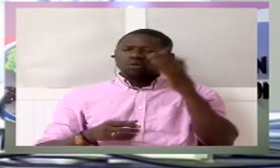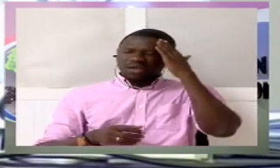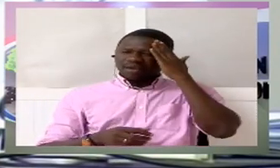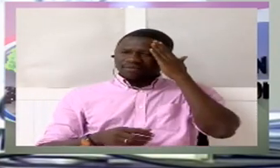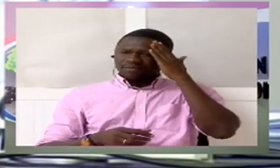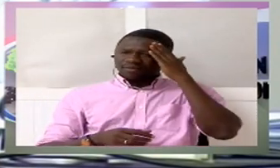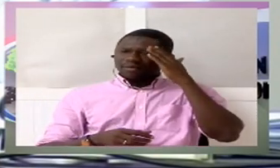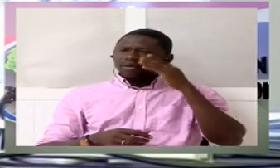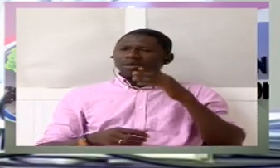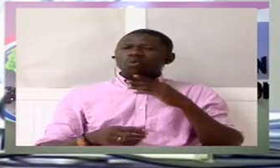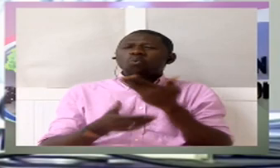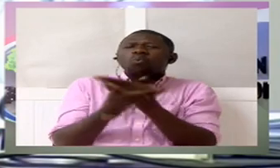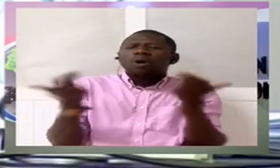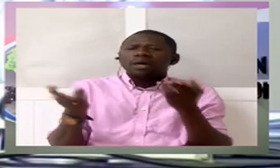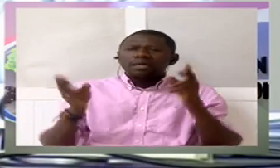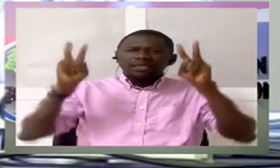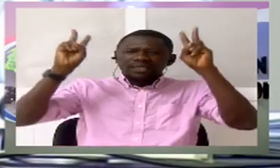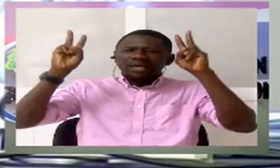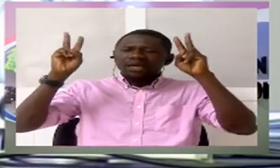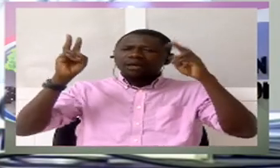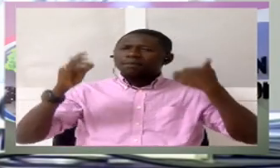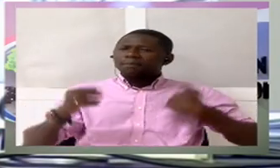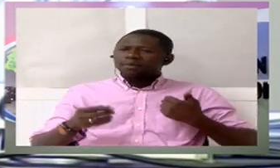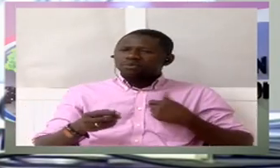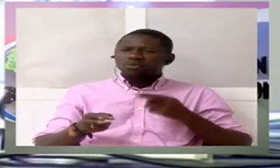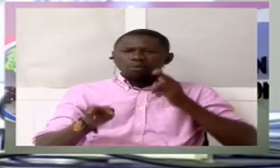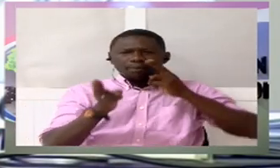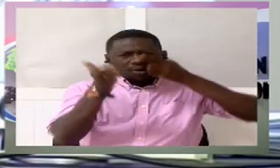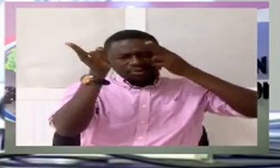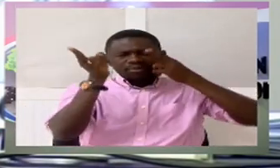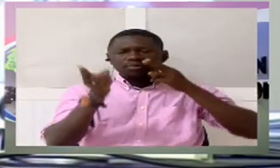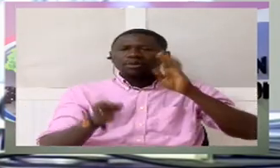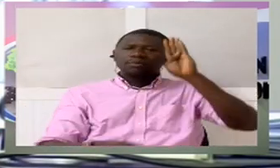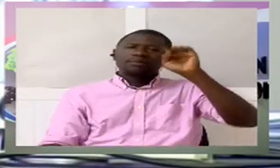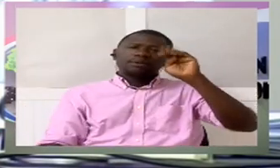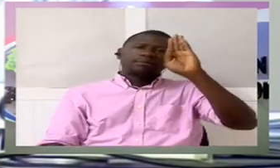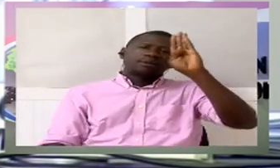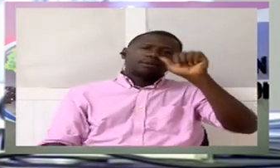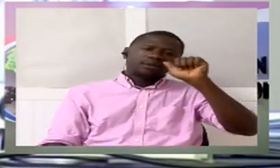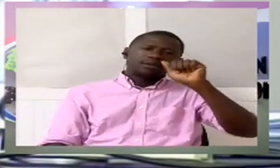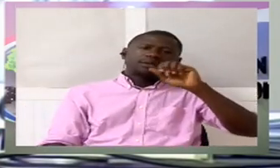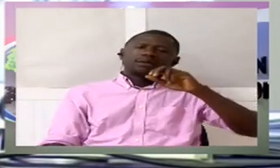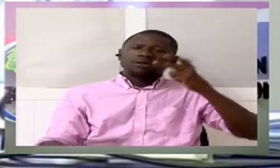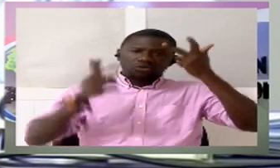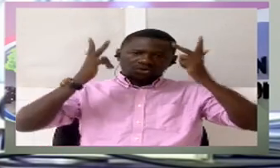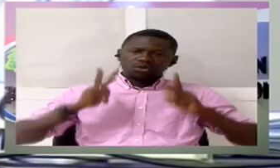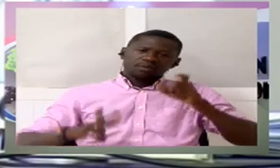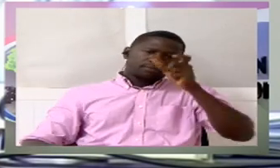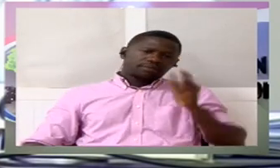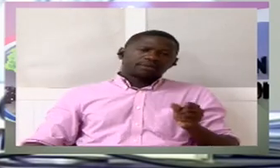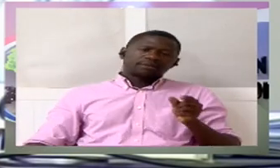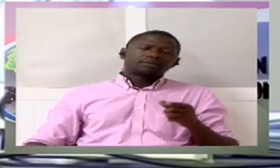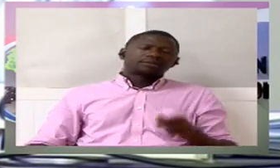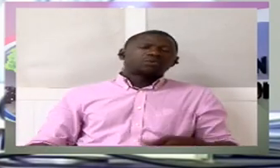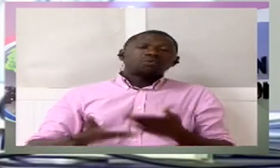people sought Baba Job's lawyer? For eku soto le mensi landiko nyine mu dalilo timay yakandi Yaya Jame la